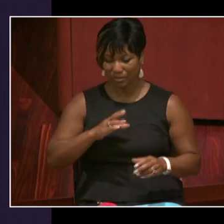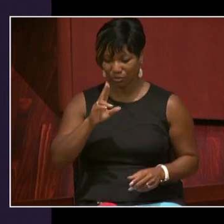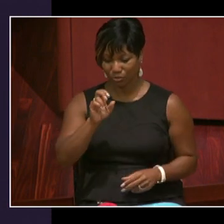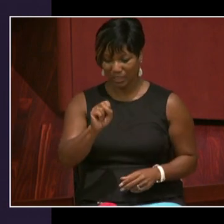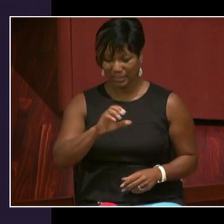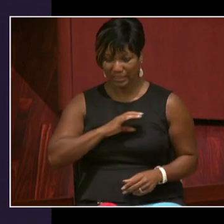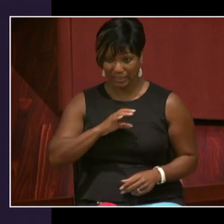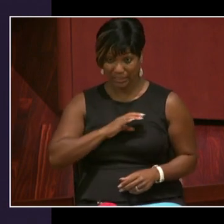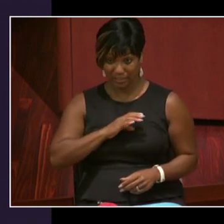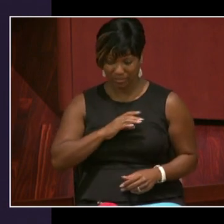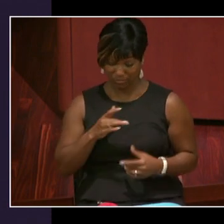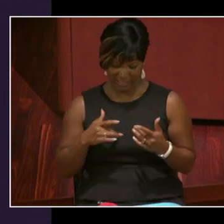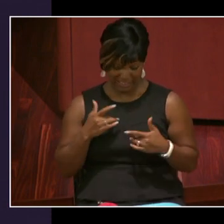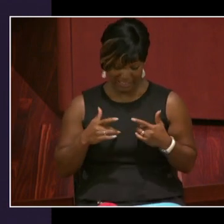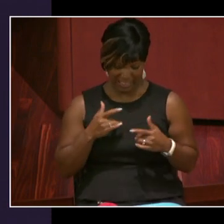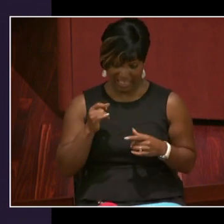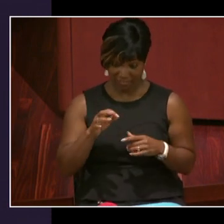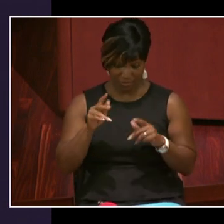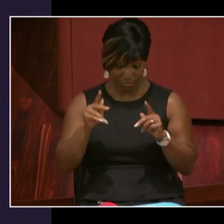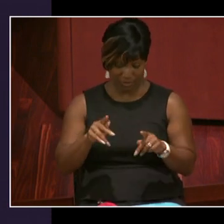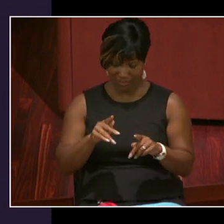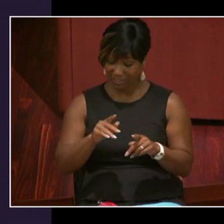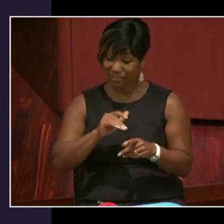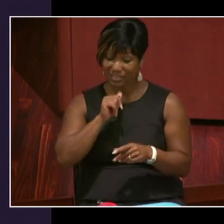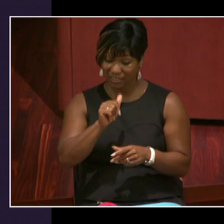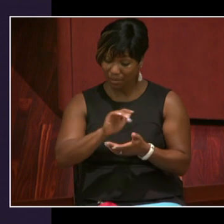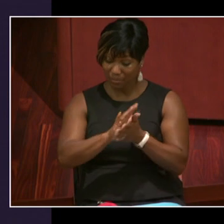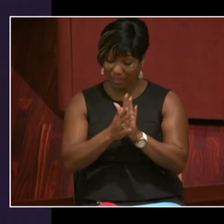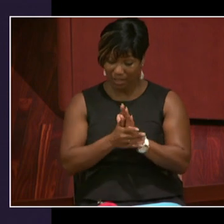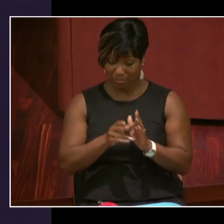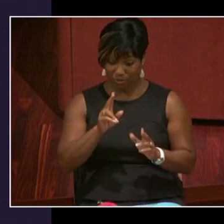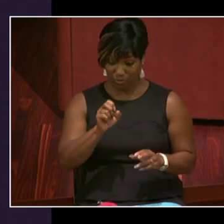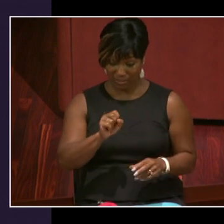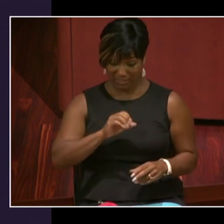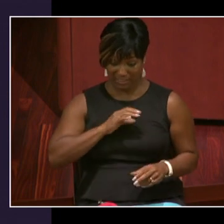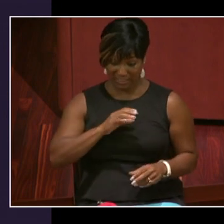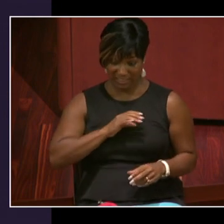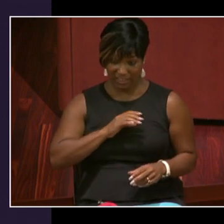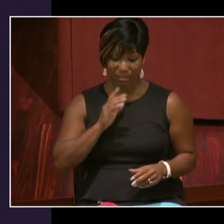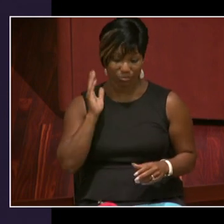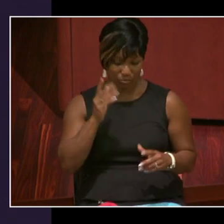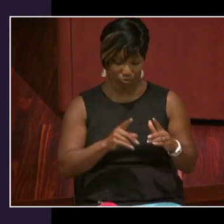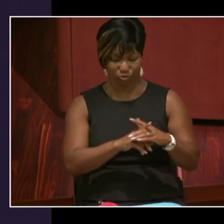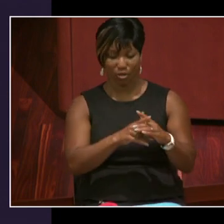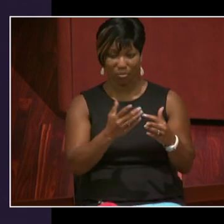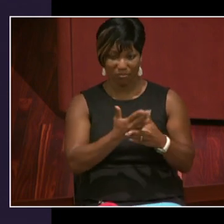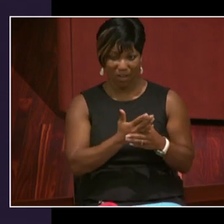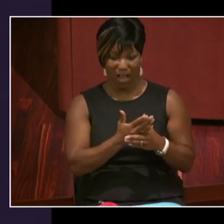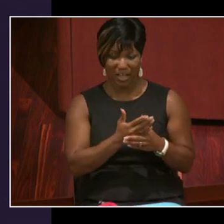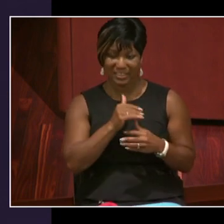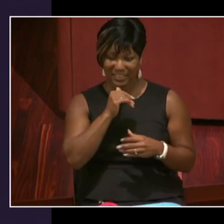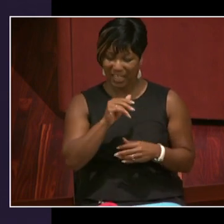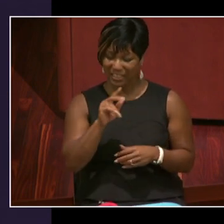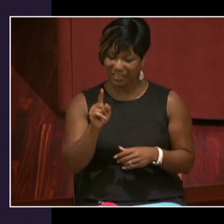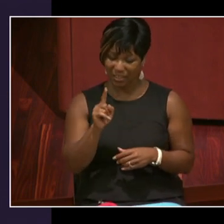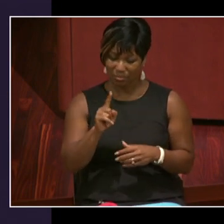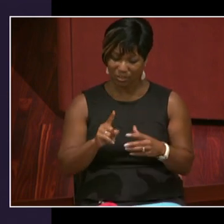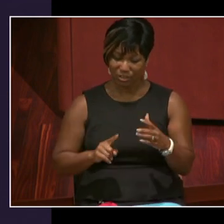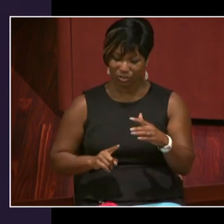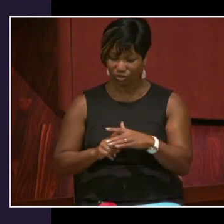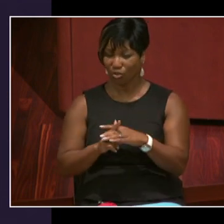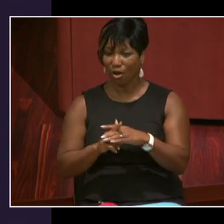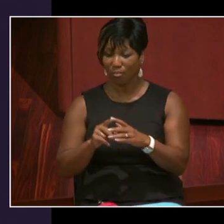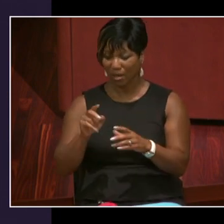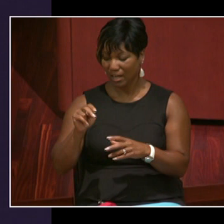is that if the person did complete naturalization, their certificate of naturalization will show up in the file. And this is not something that normally shows up at the